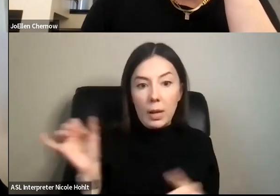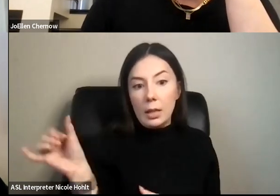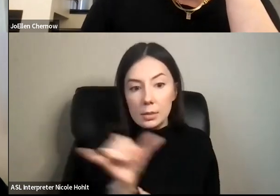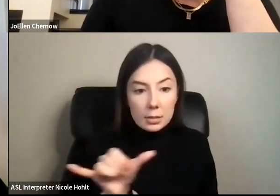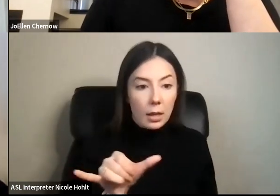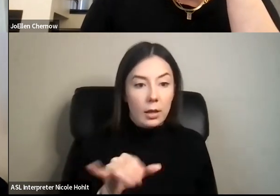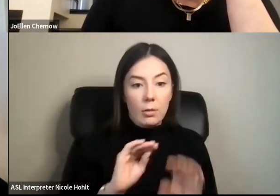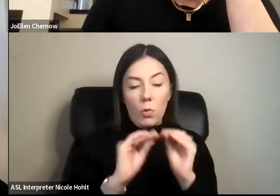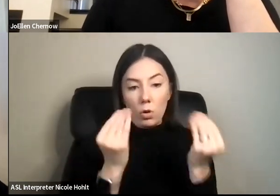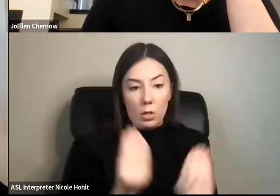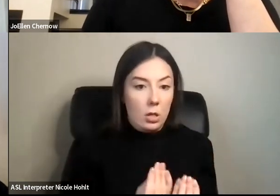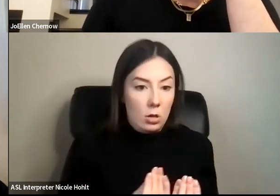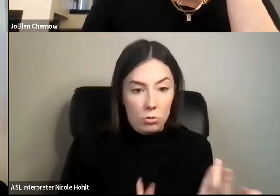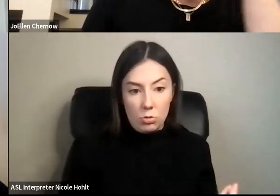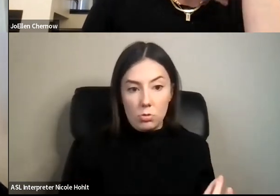this same